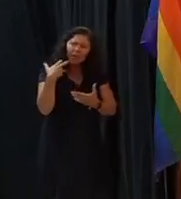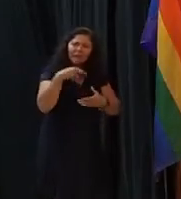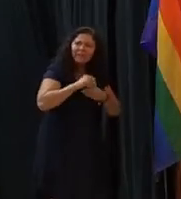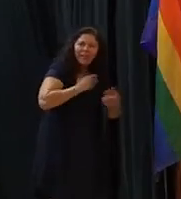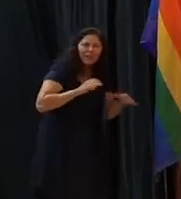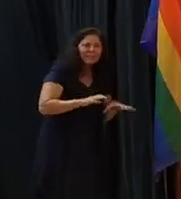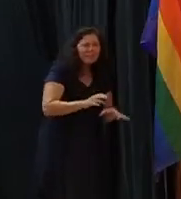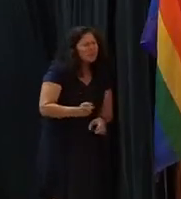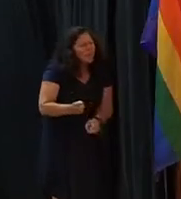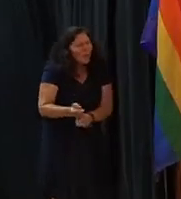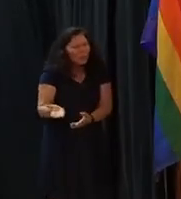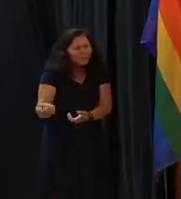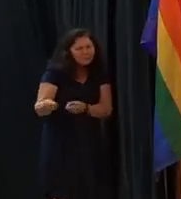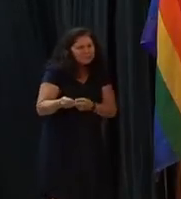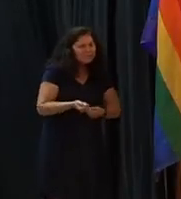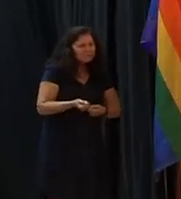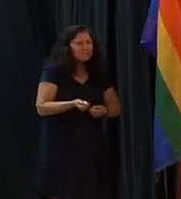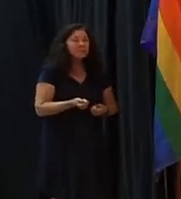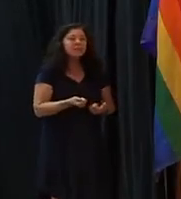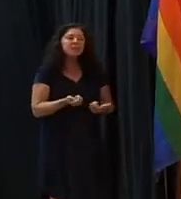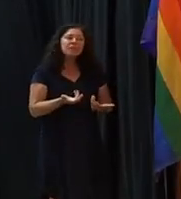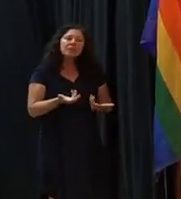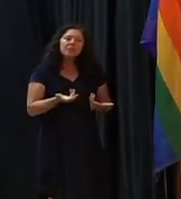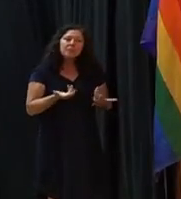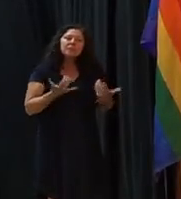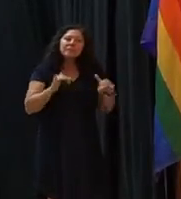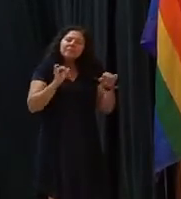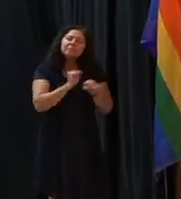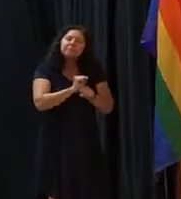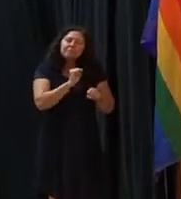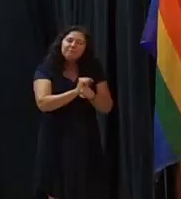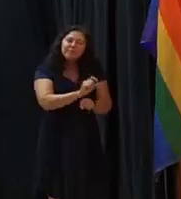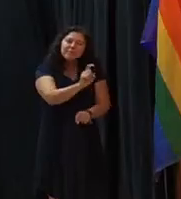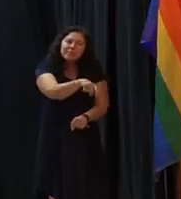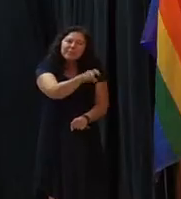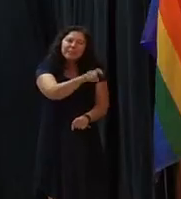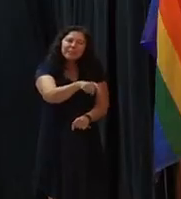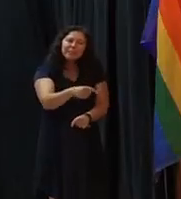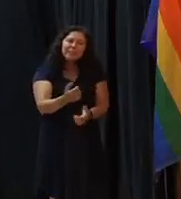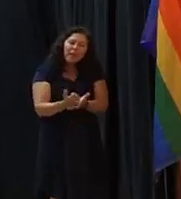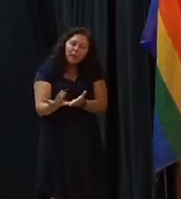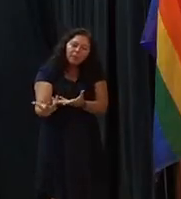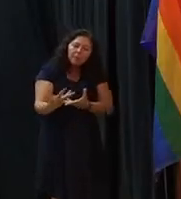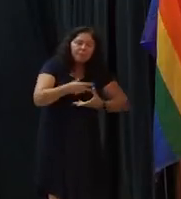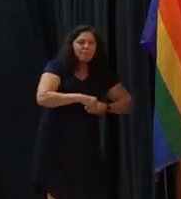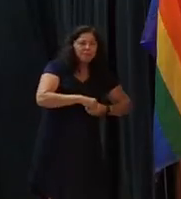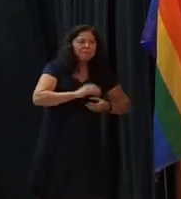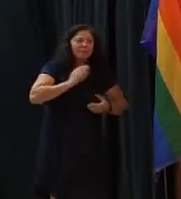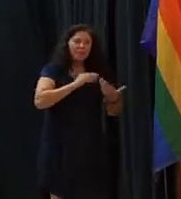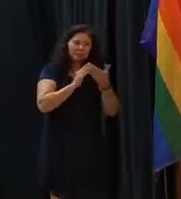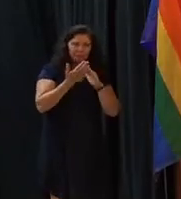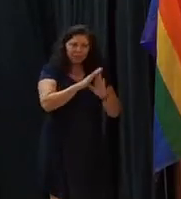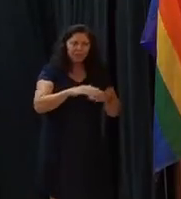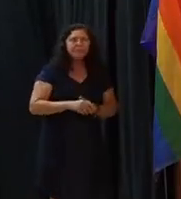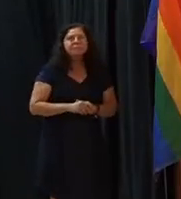activities, and there's still a lot of work to do and to involve them in our